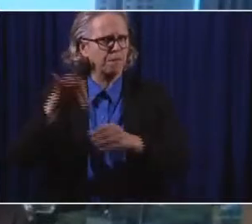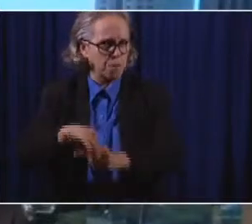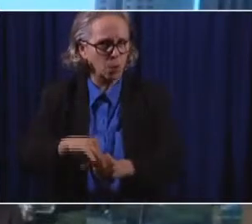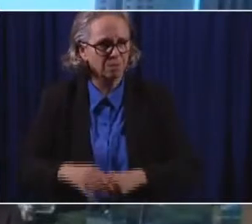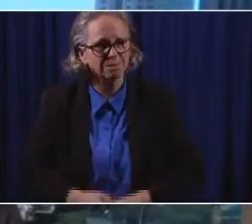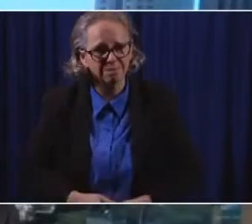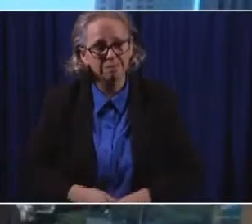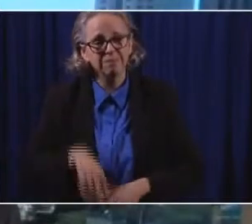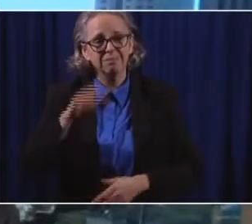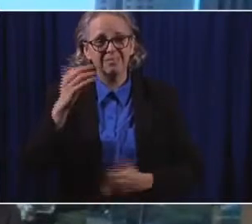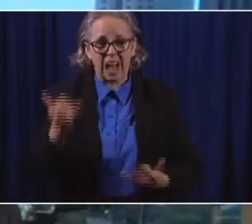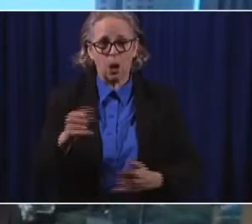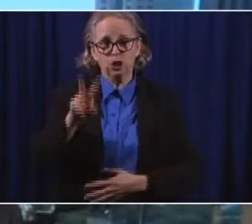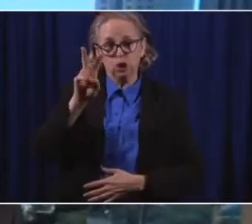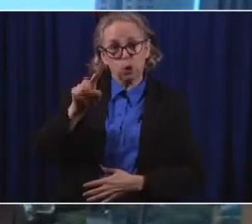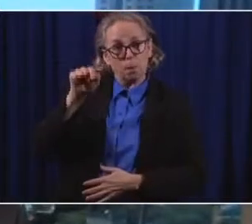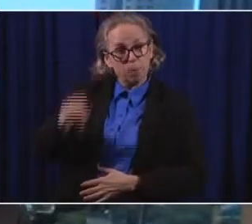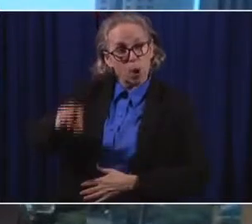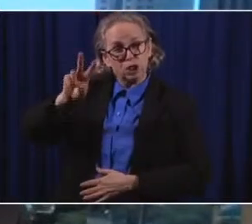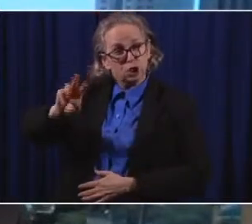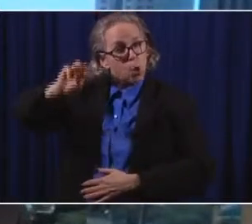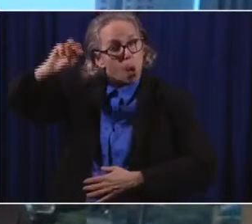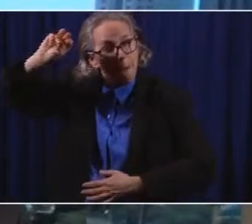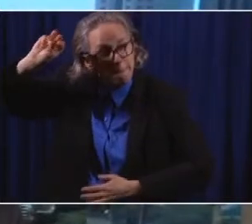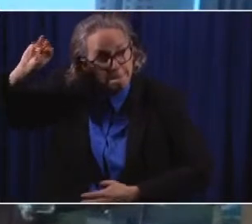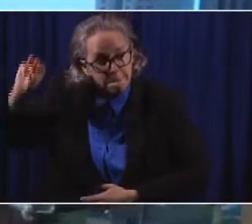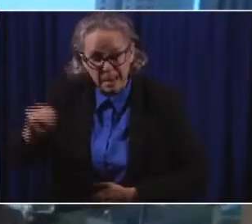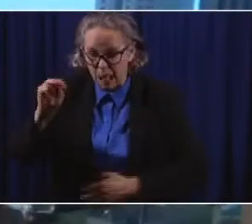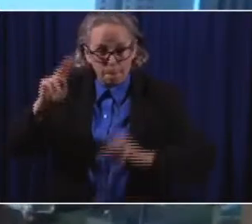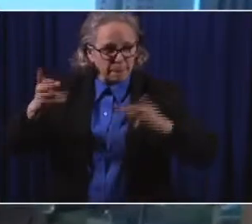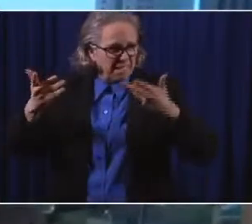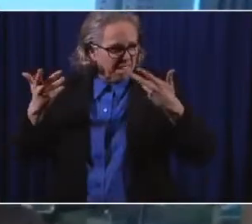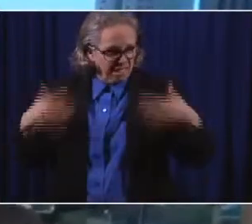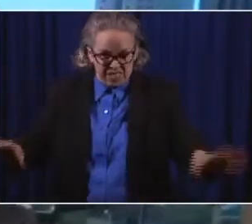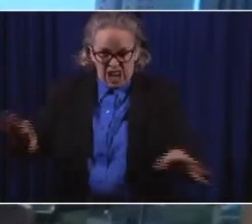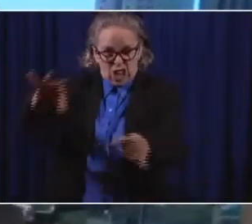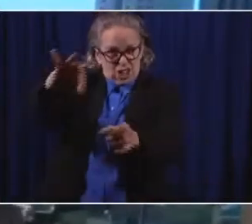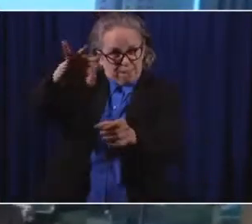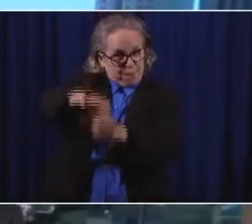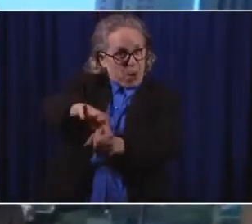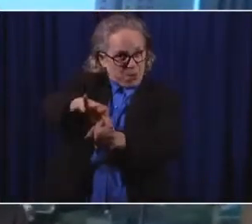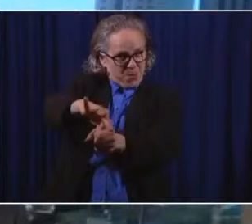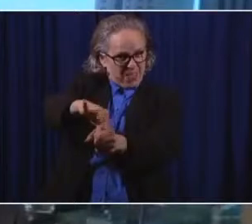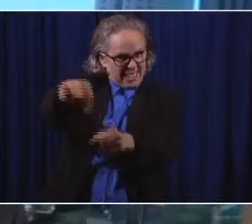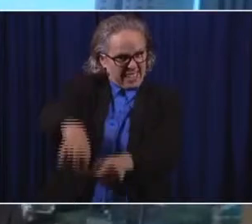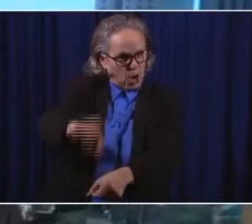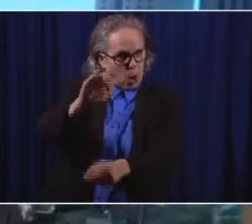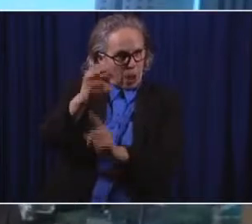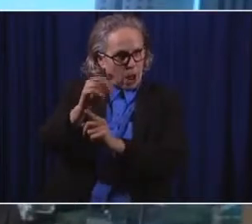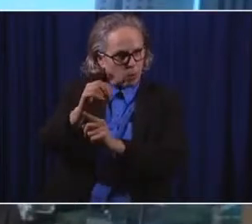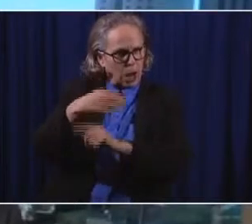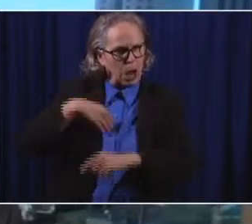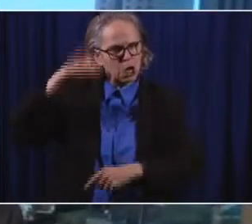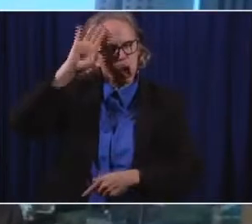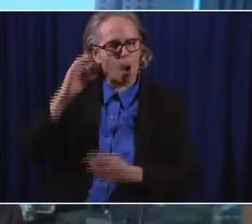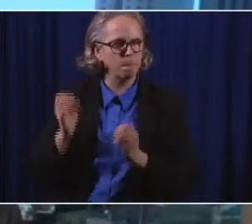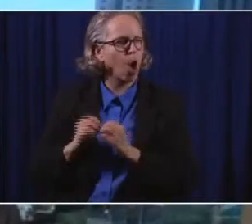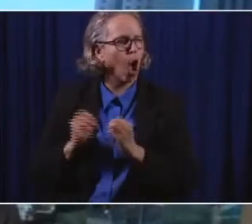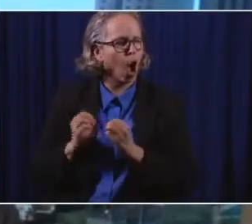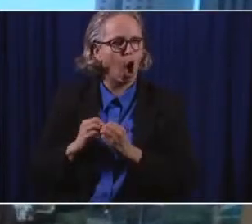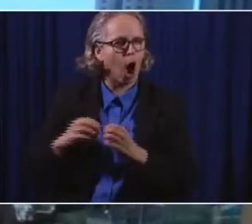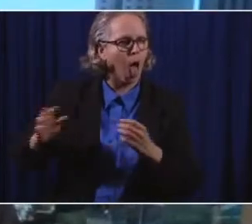said. And we also know that 840,000 ballots are still out there. So again, if you're sitting on that, make sure to get it returned right